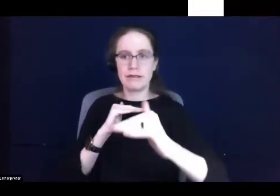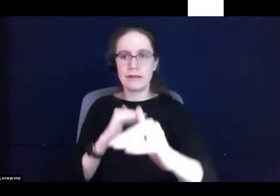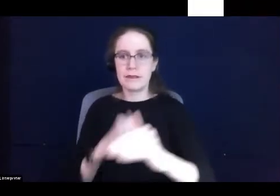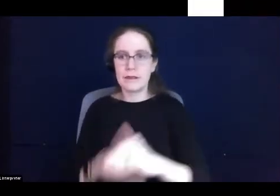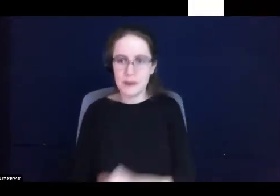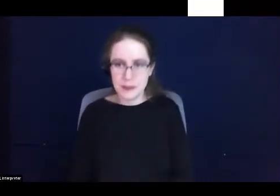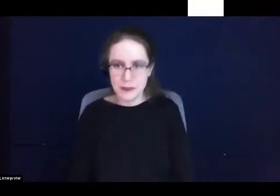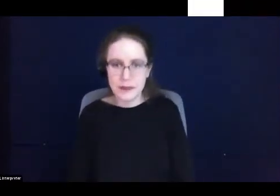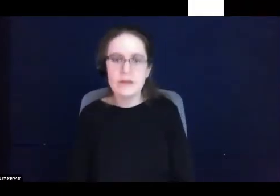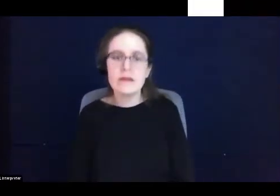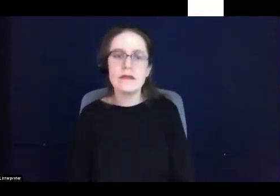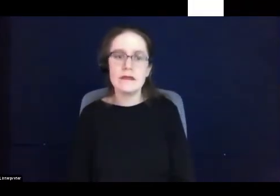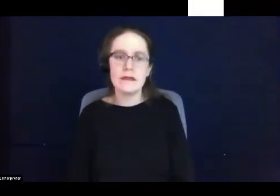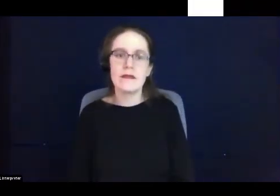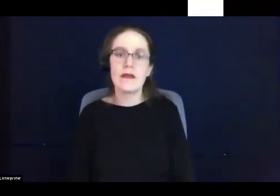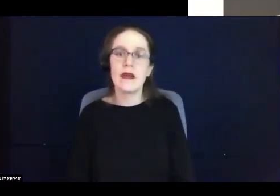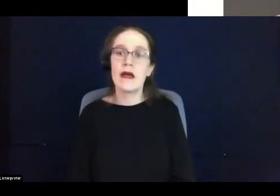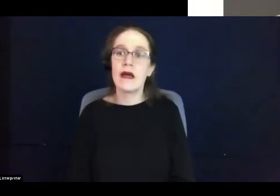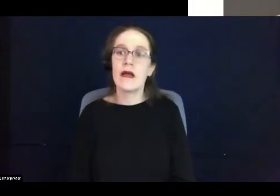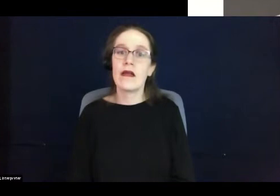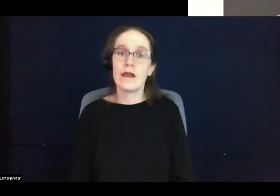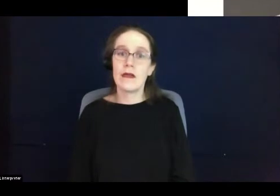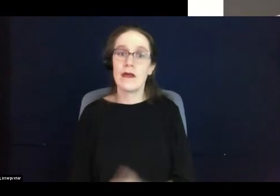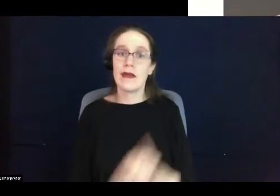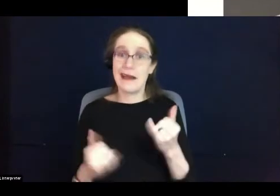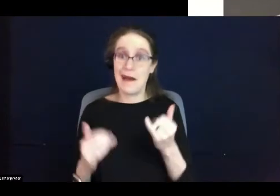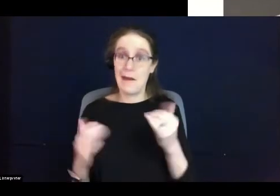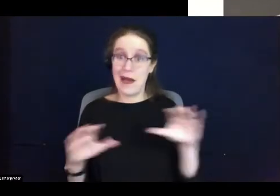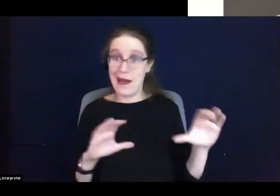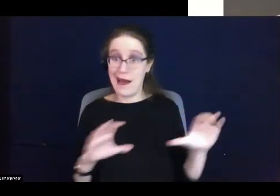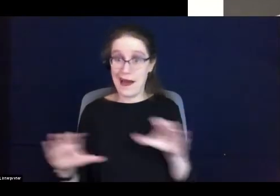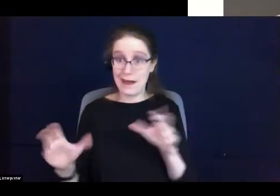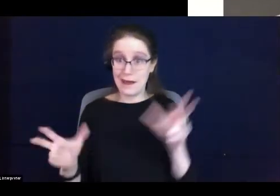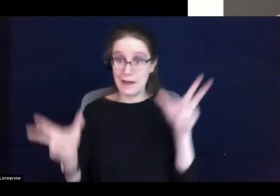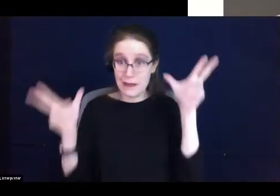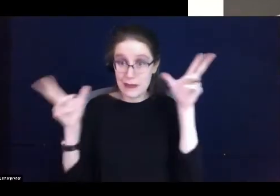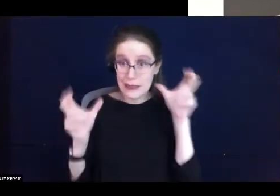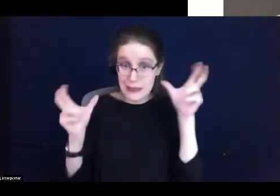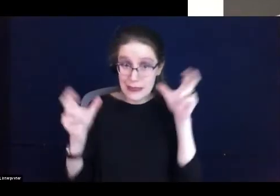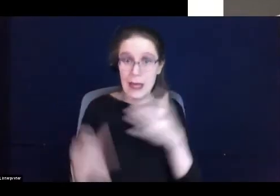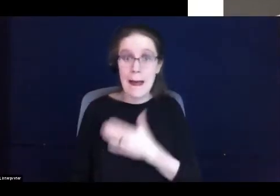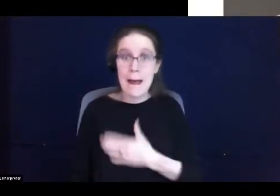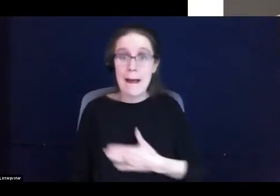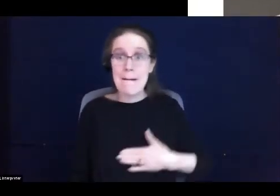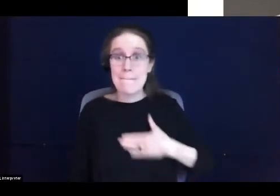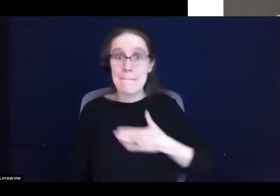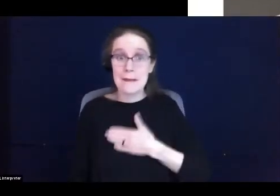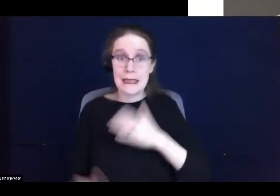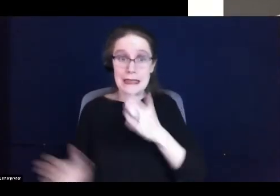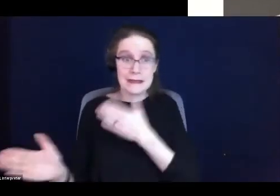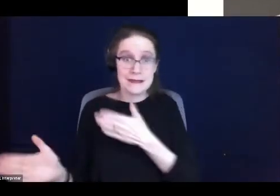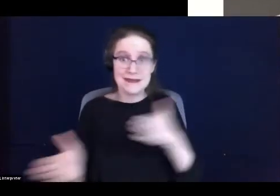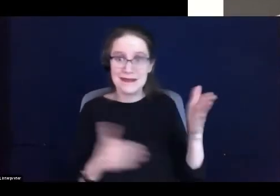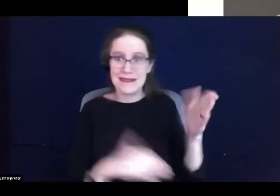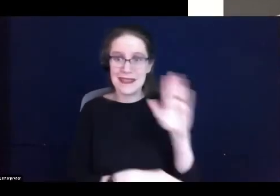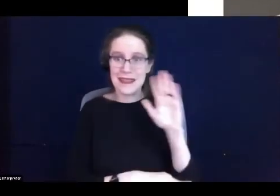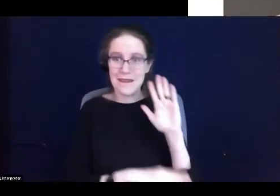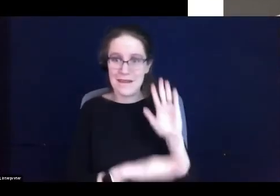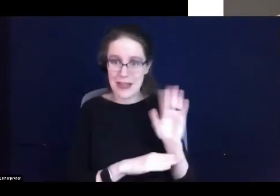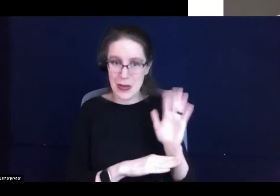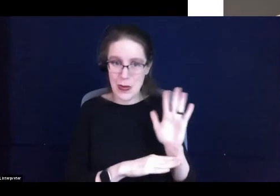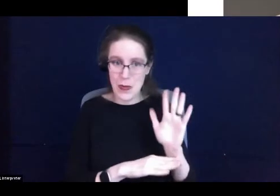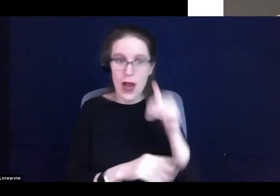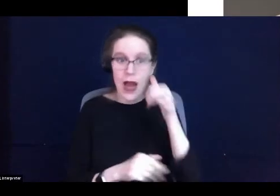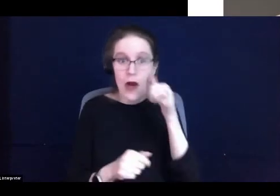So speaking of active listening, we're going to do an exercise now. So please turn your attention to the video. And remember to